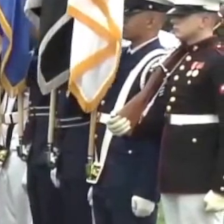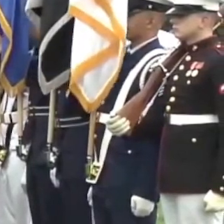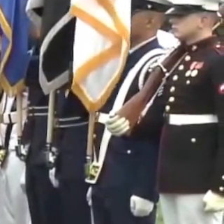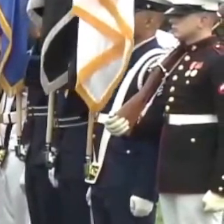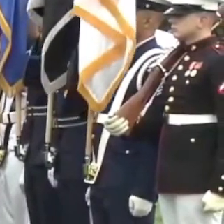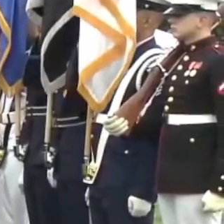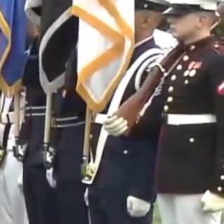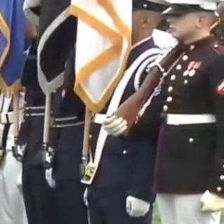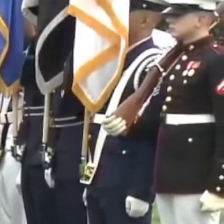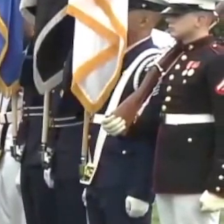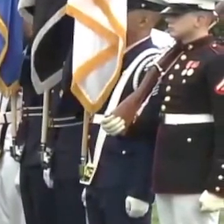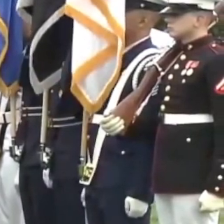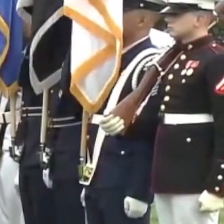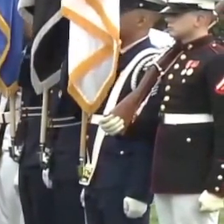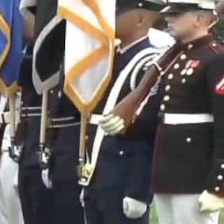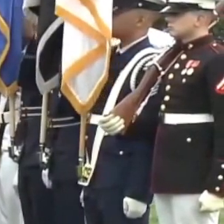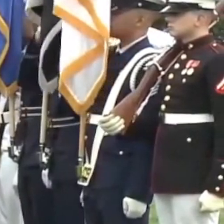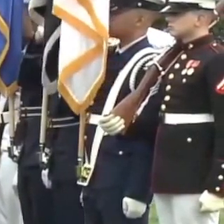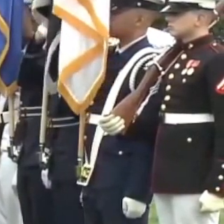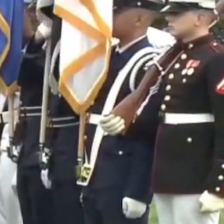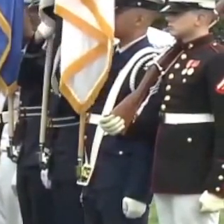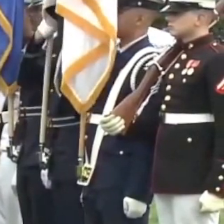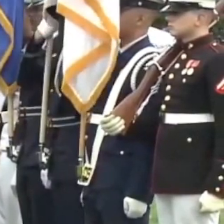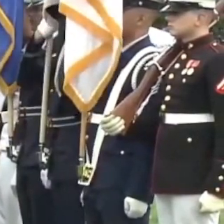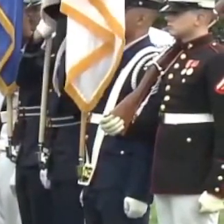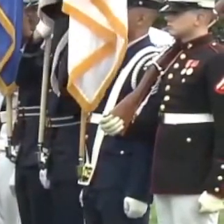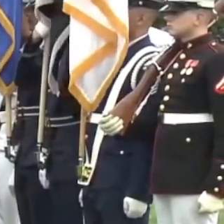General Mark A. Milley.